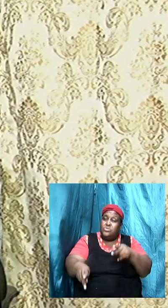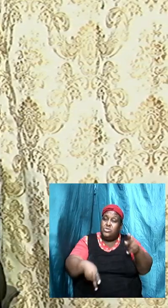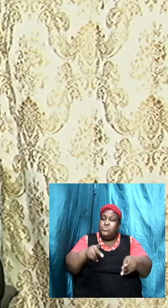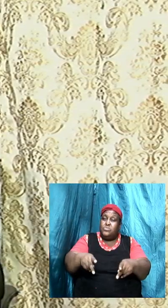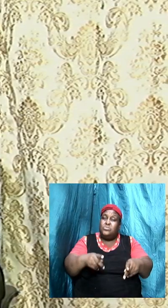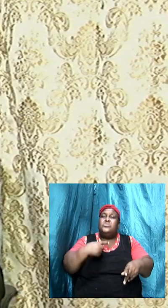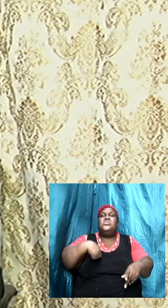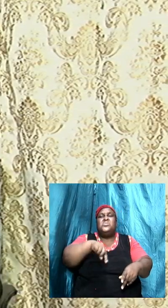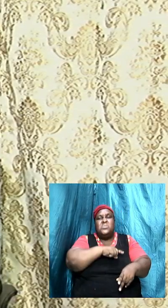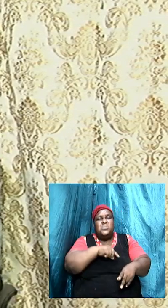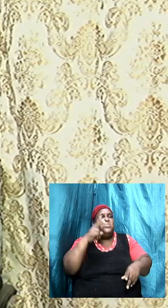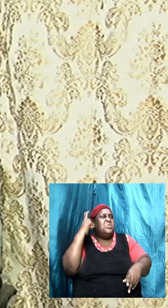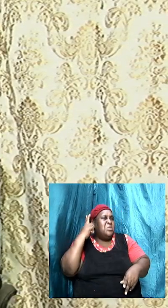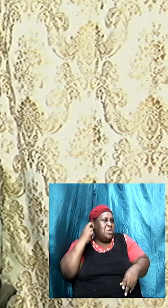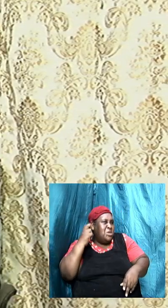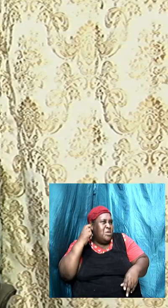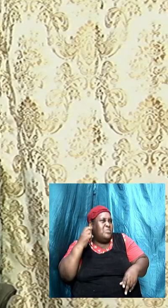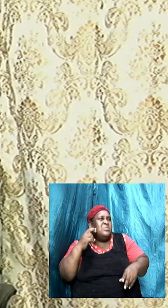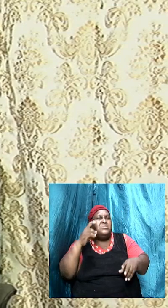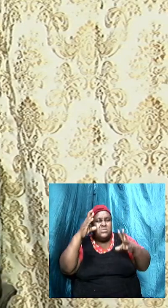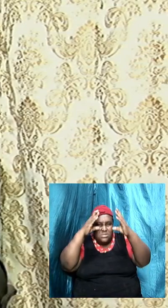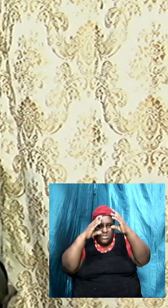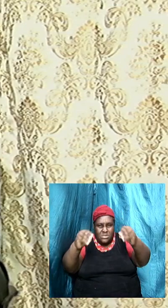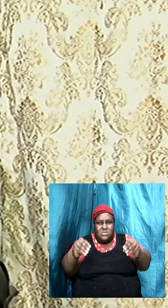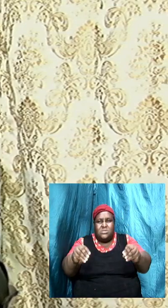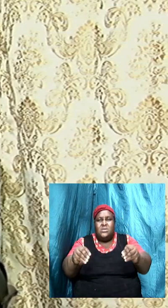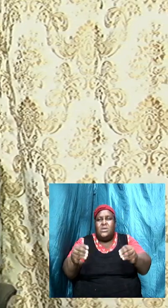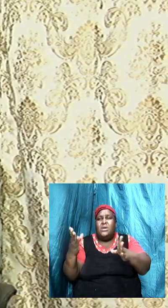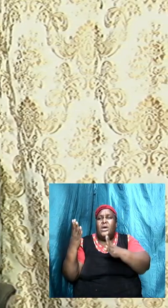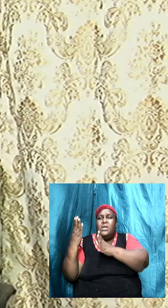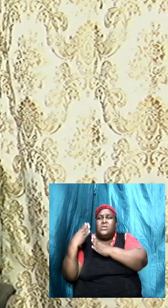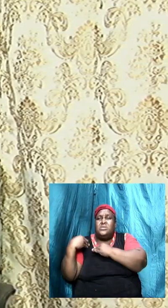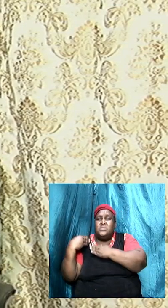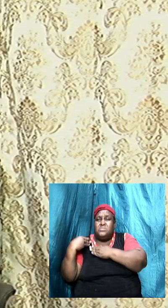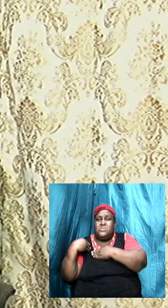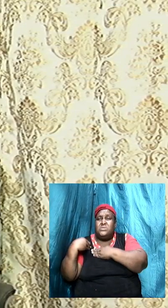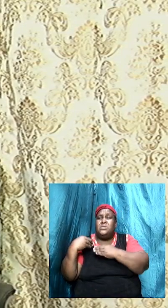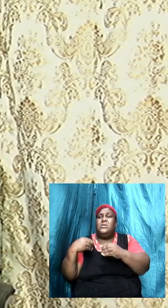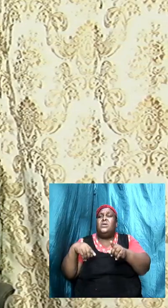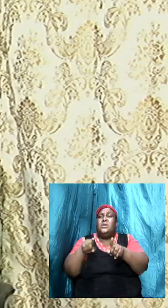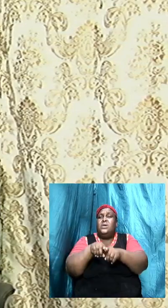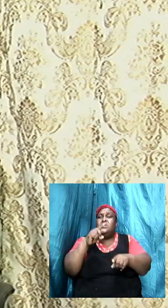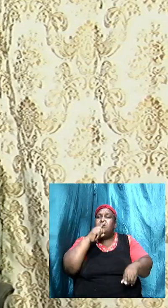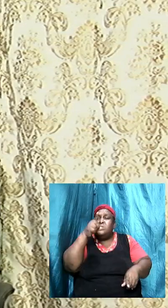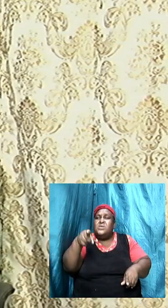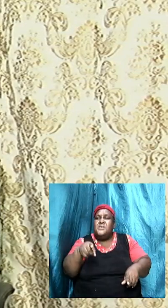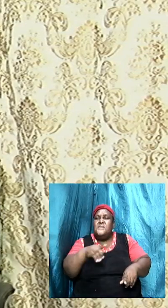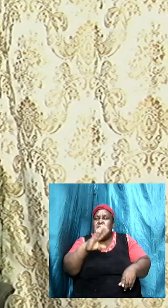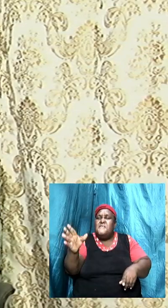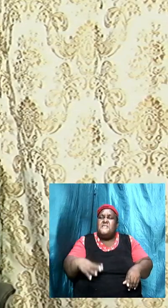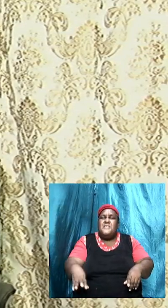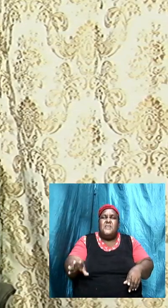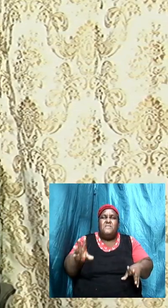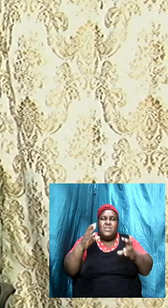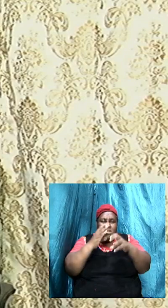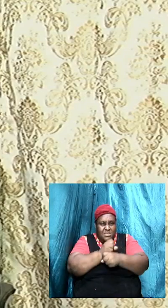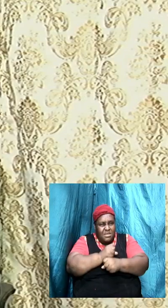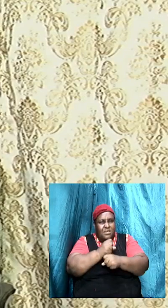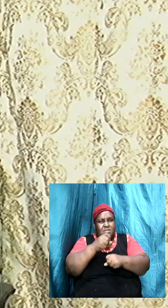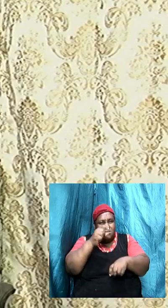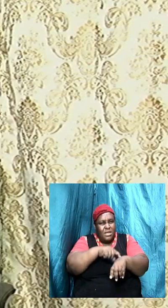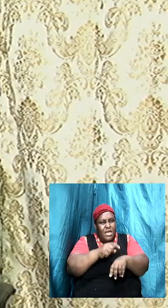We hear it taught and accept it as truth. And never really take the time to understand the